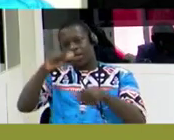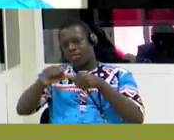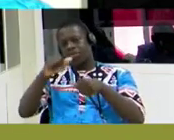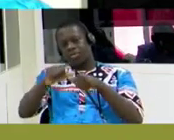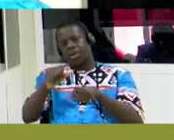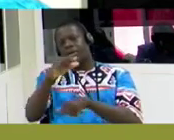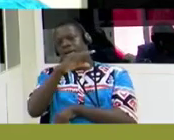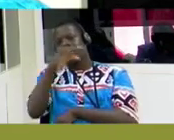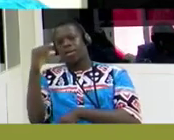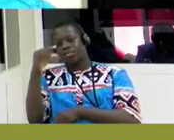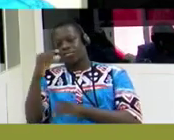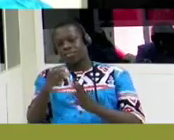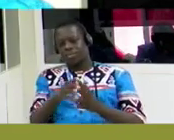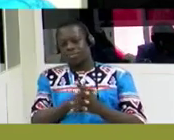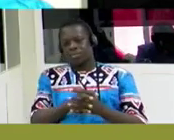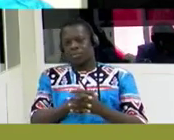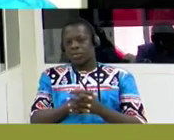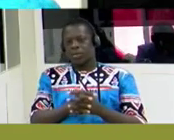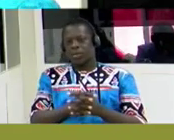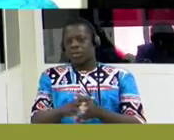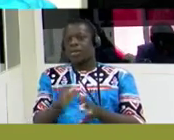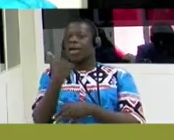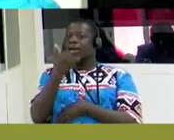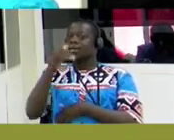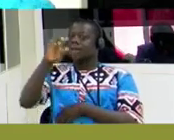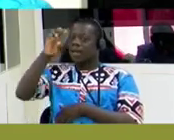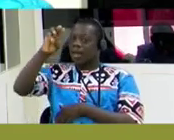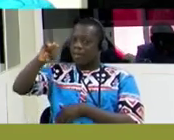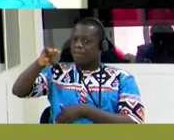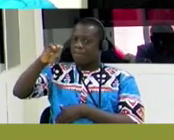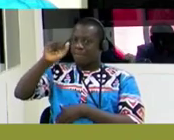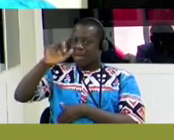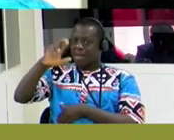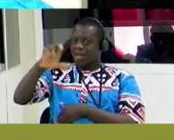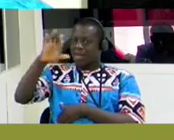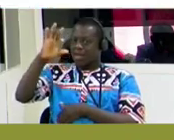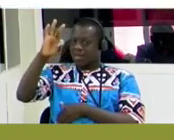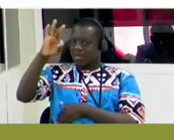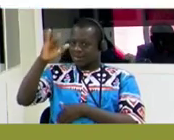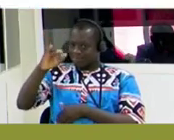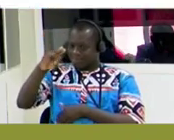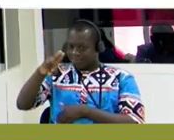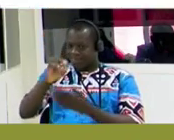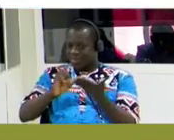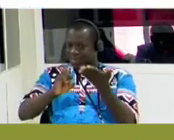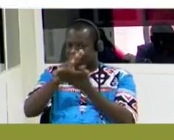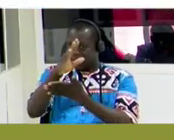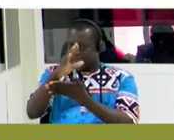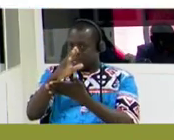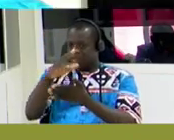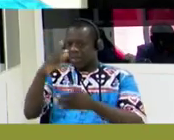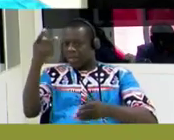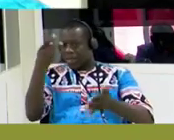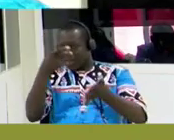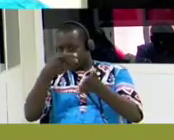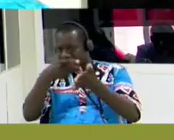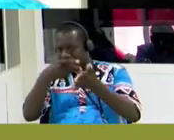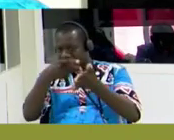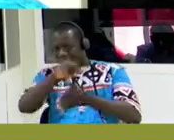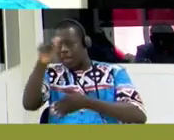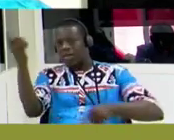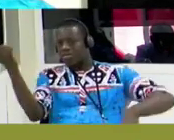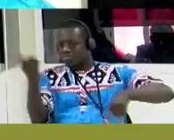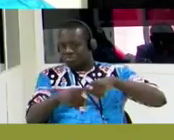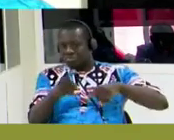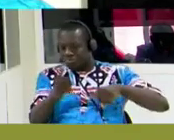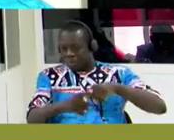Did Martin give orders to kick and beat? Yes, sir. He gave orders. That's your testimony? Yes,